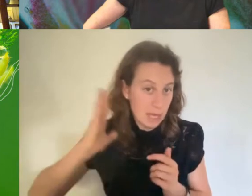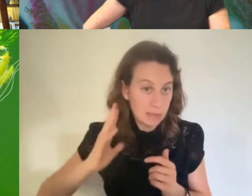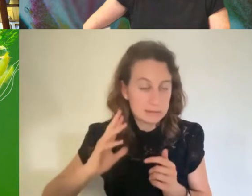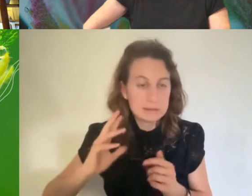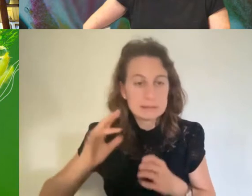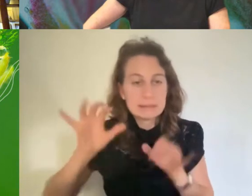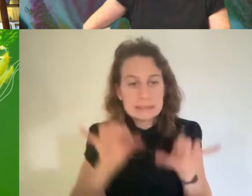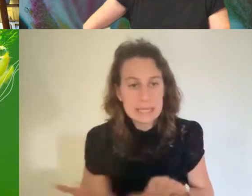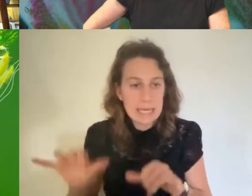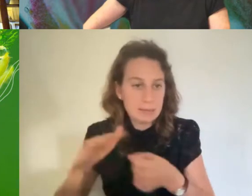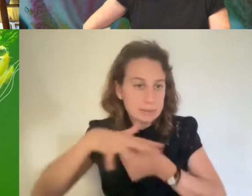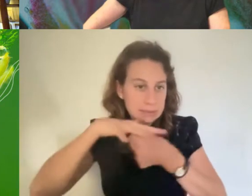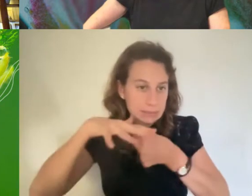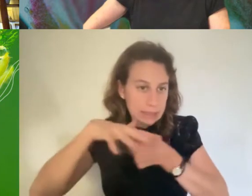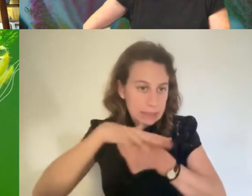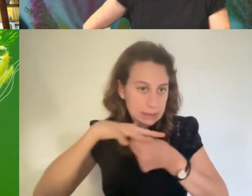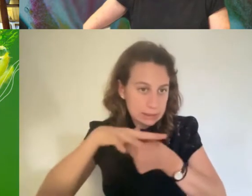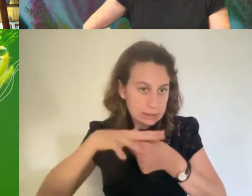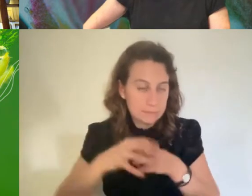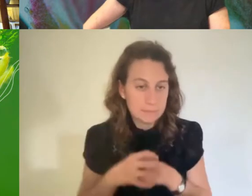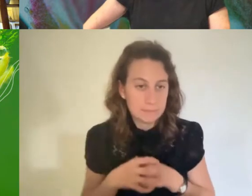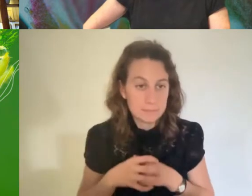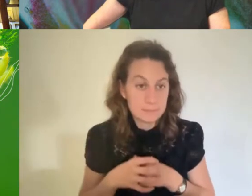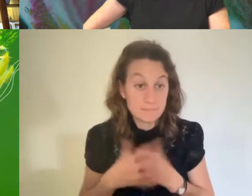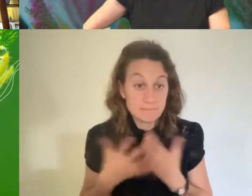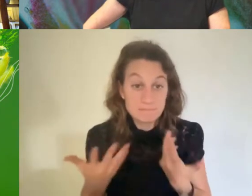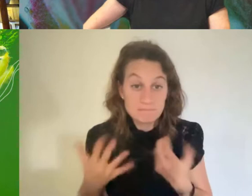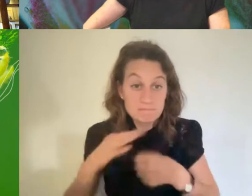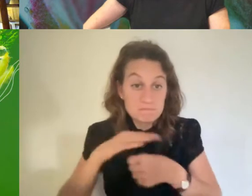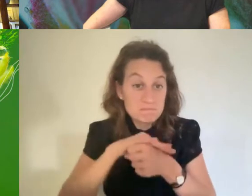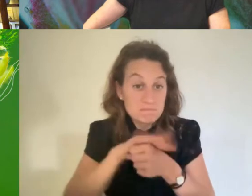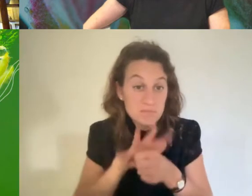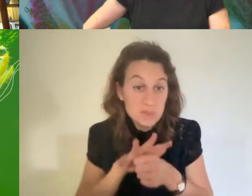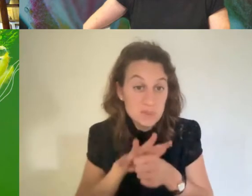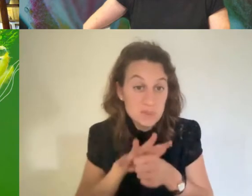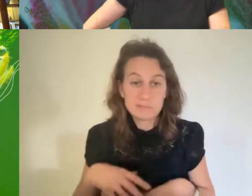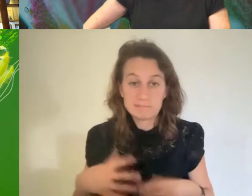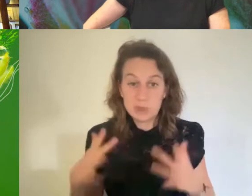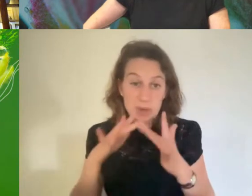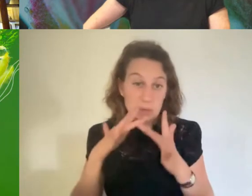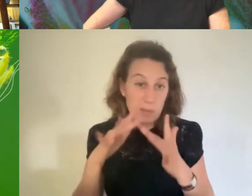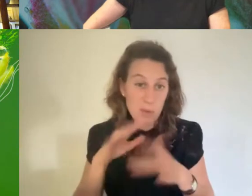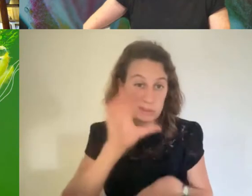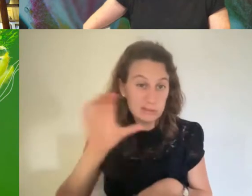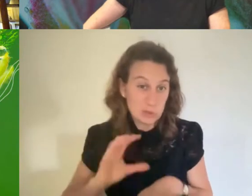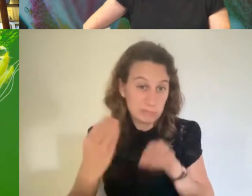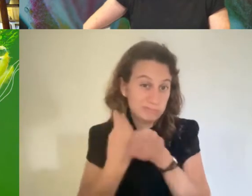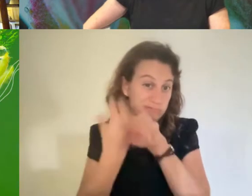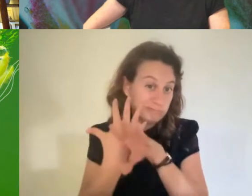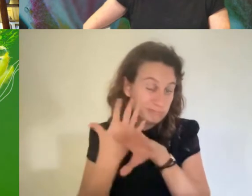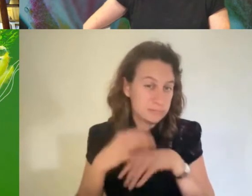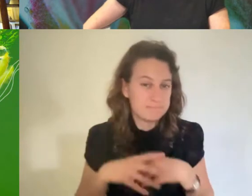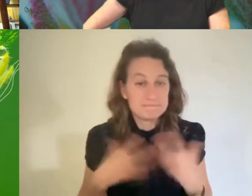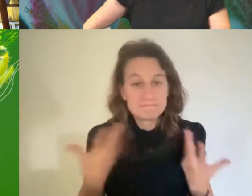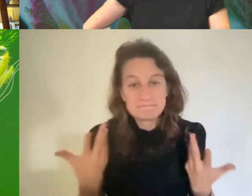space. And but because of COVID, we have been working remotely. And remote working is